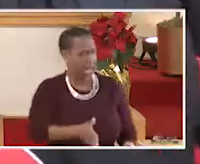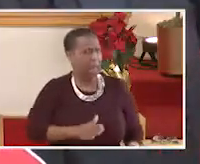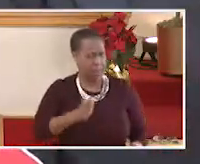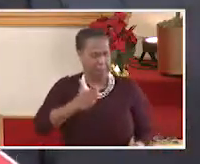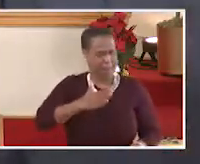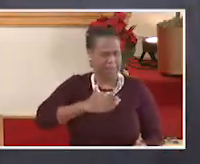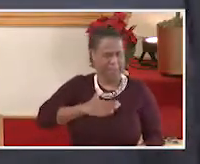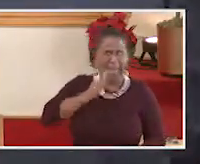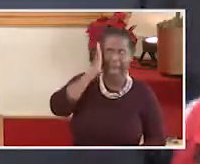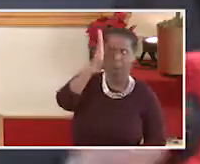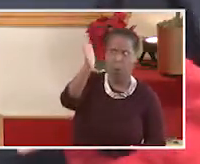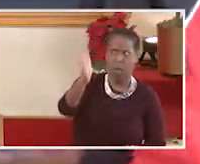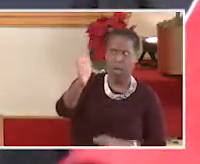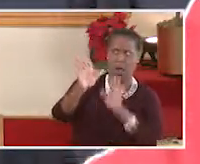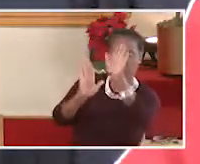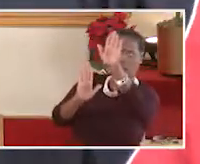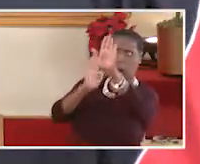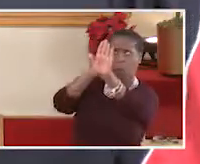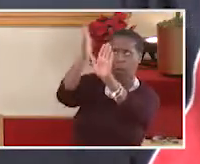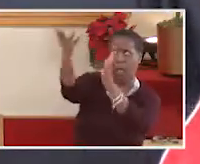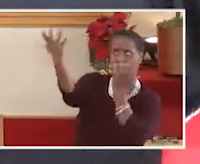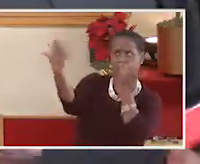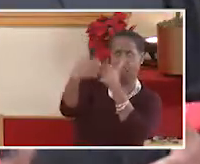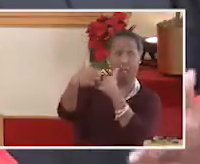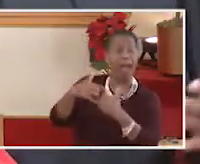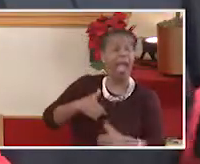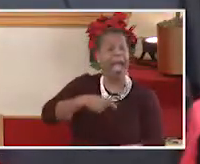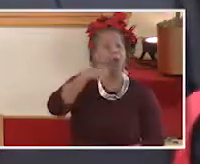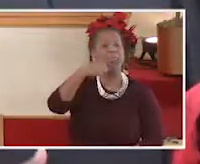sure will say yeah.